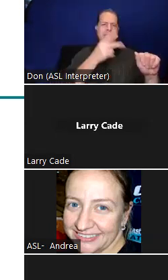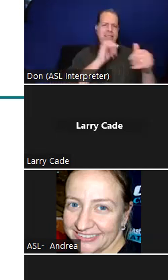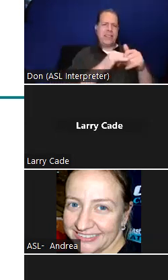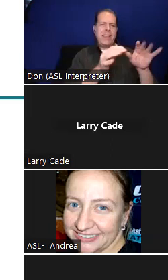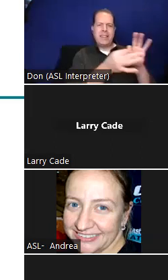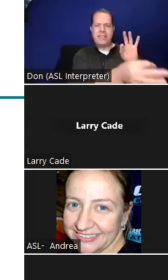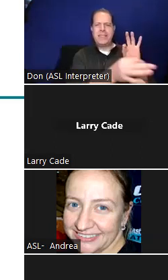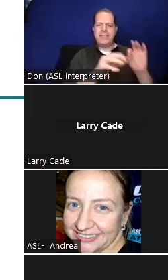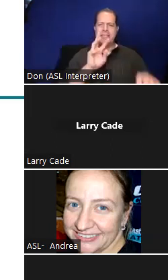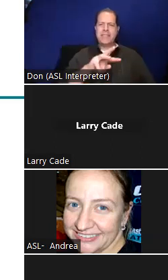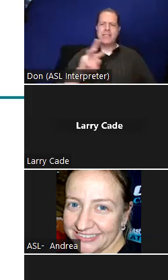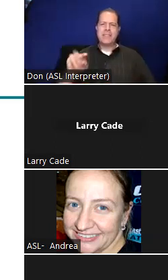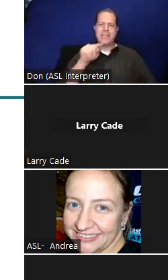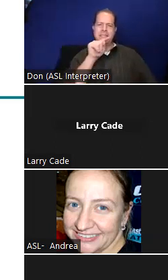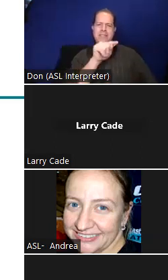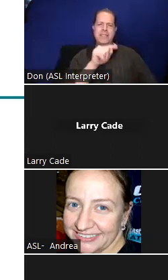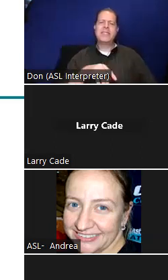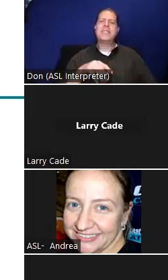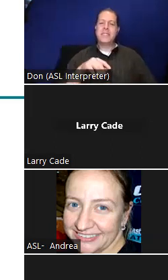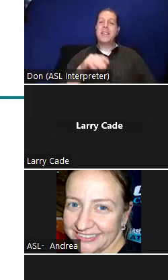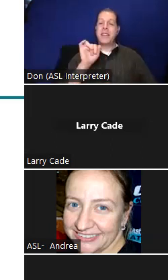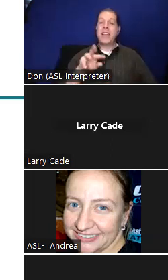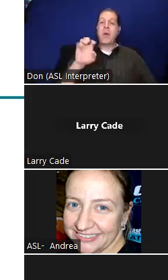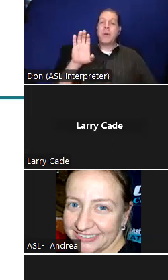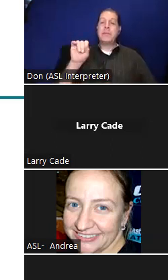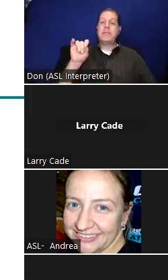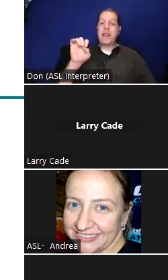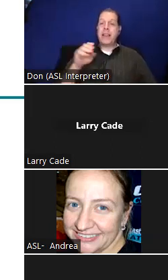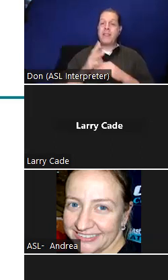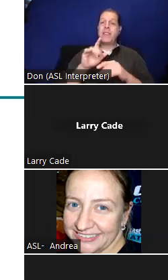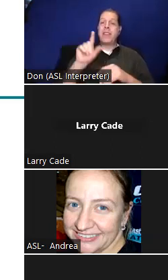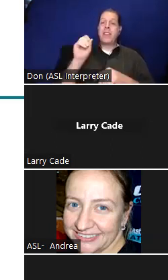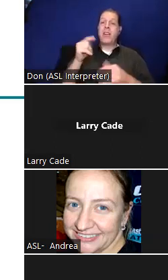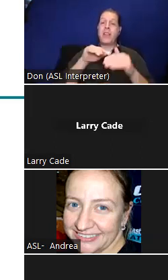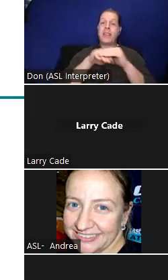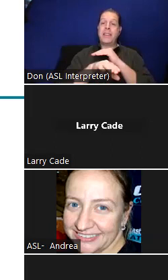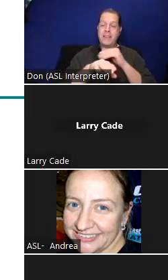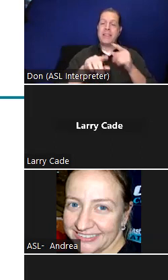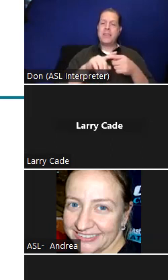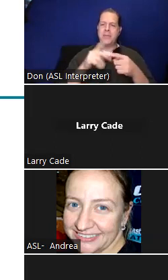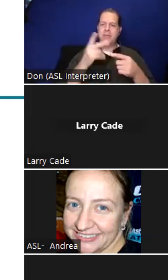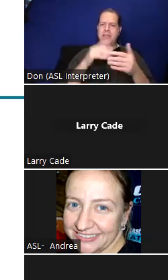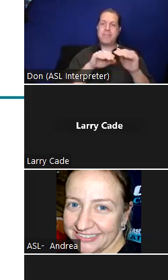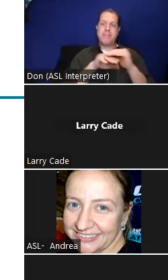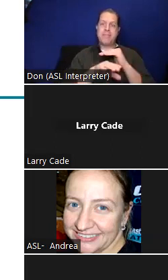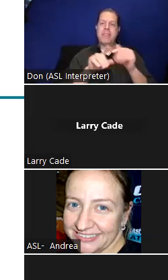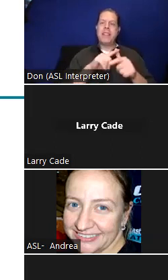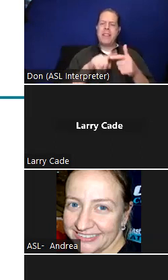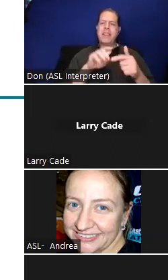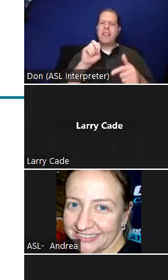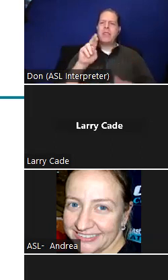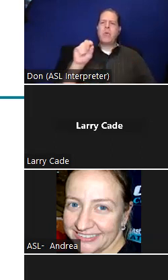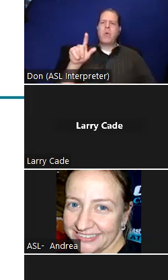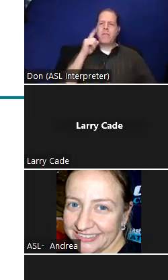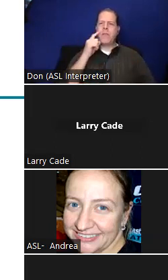peb.naviabenefits.com. And that website, once they log in, that is where they'll be able to enroll and enroll for the new year,